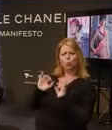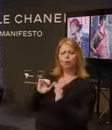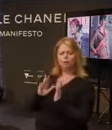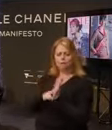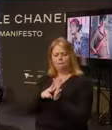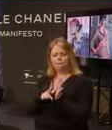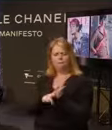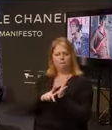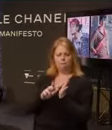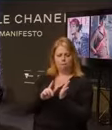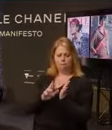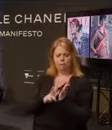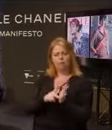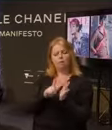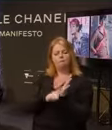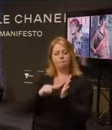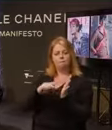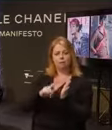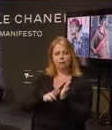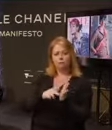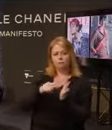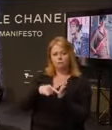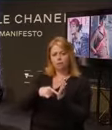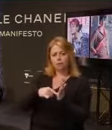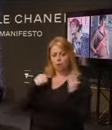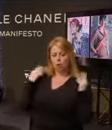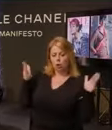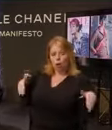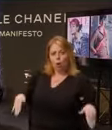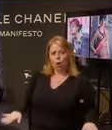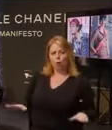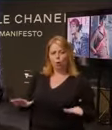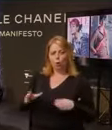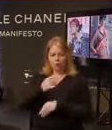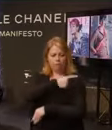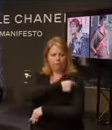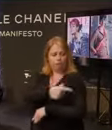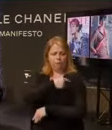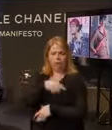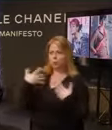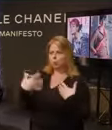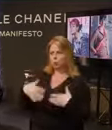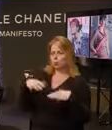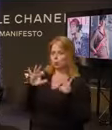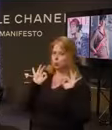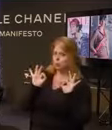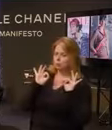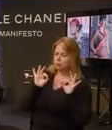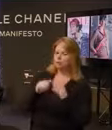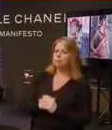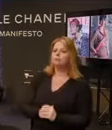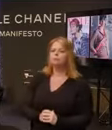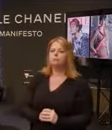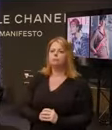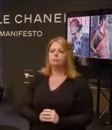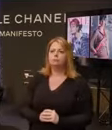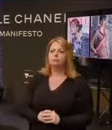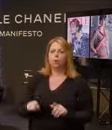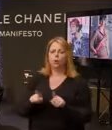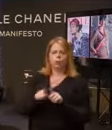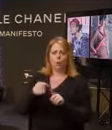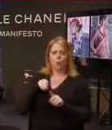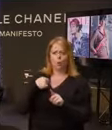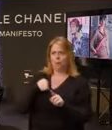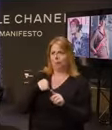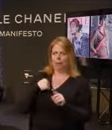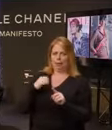velvet cloak with the marabou feathers was just a standout for me as a really special one. And then the also, I must have a thing about feathers, because